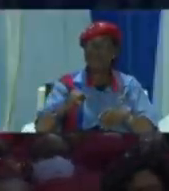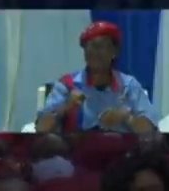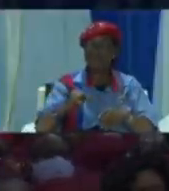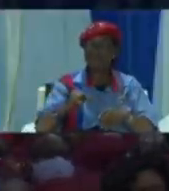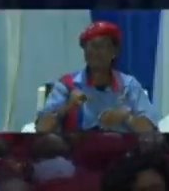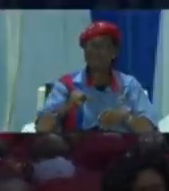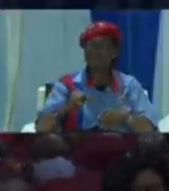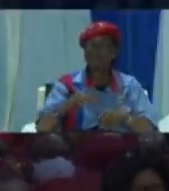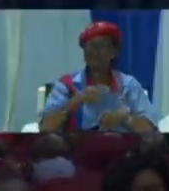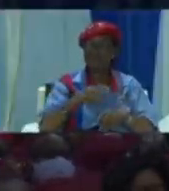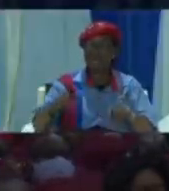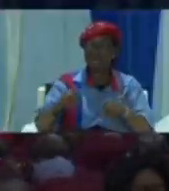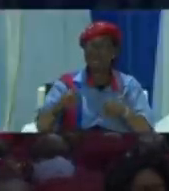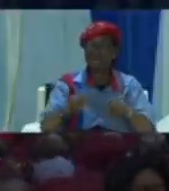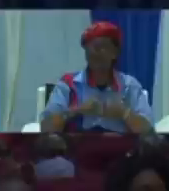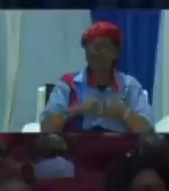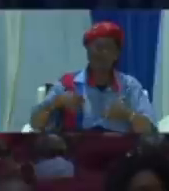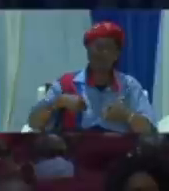always